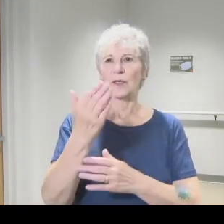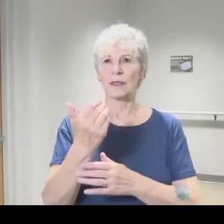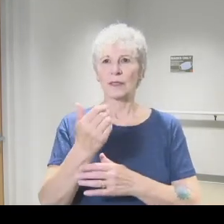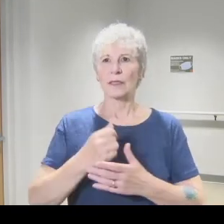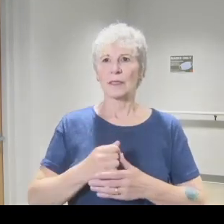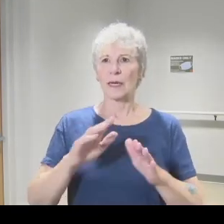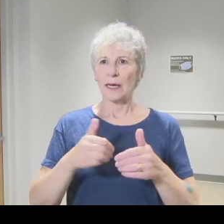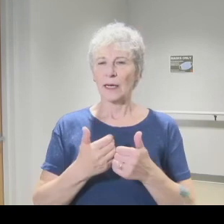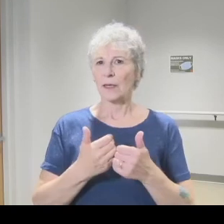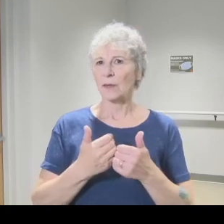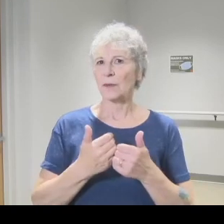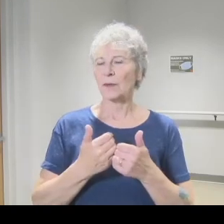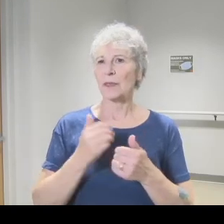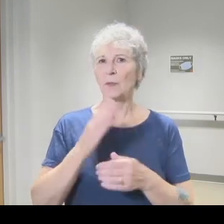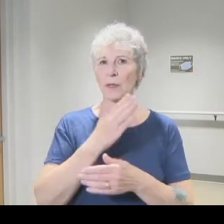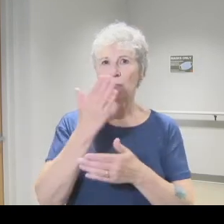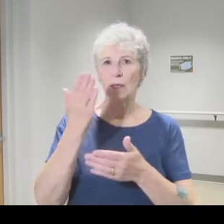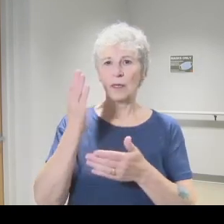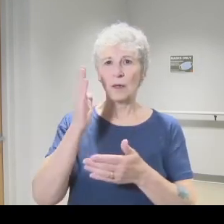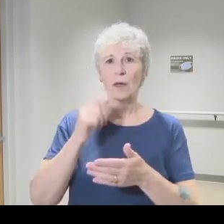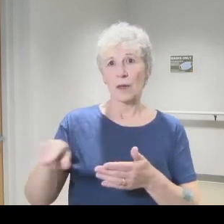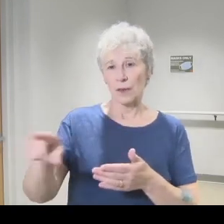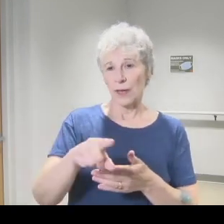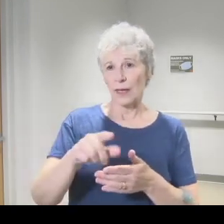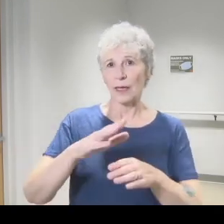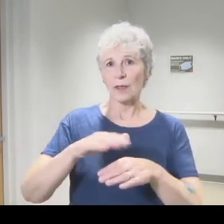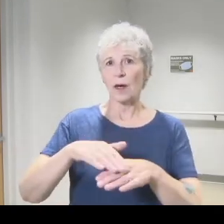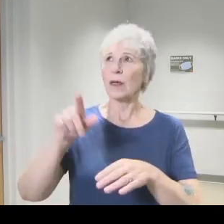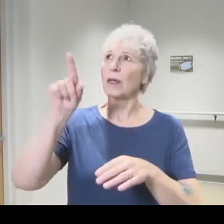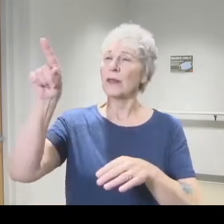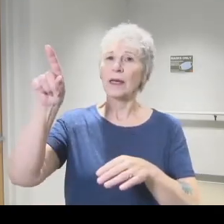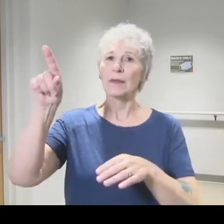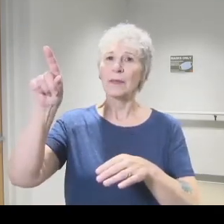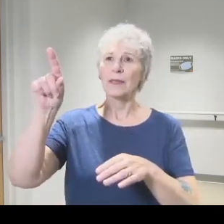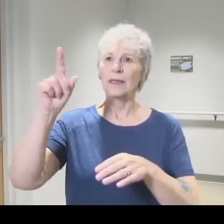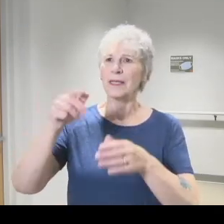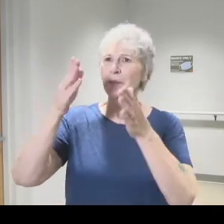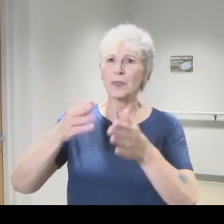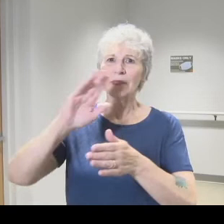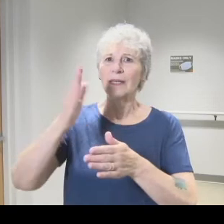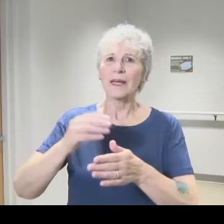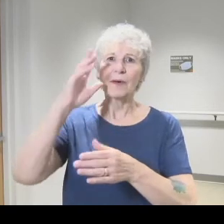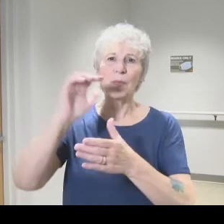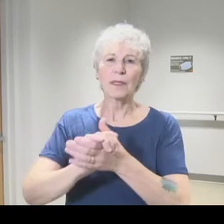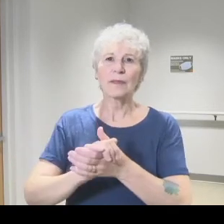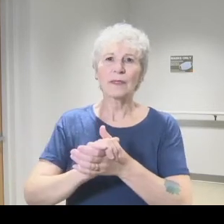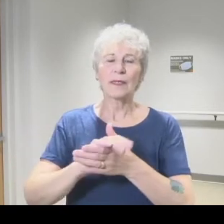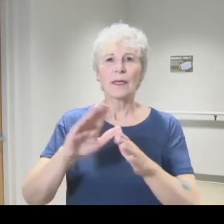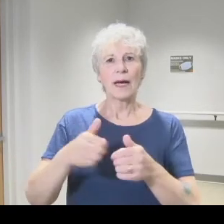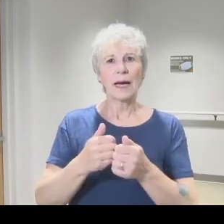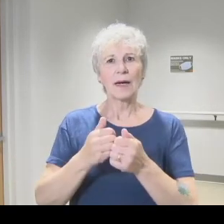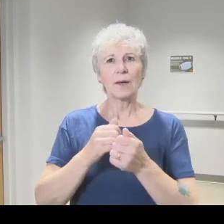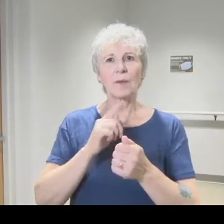then will they call on him in whom they have not believed? And how are